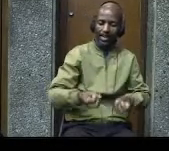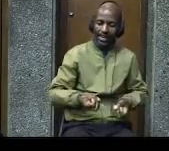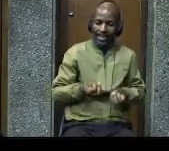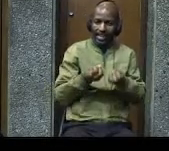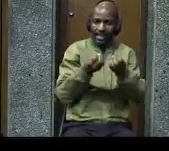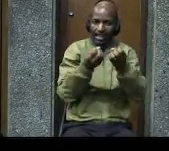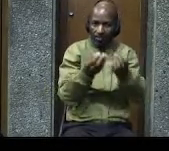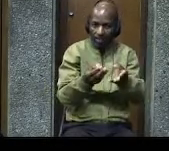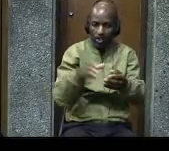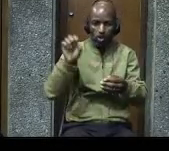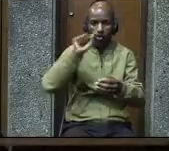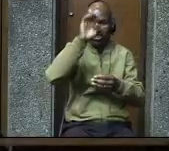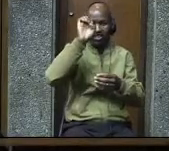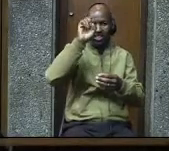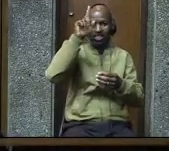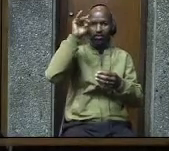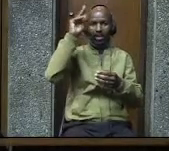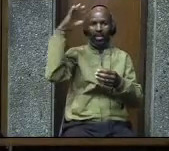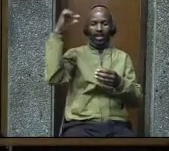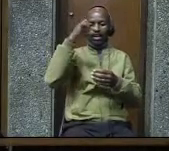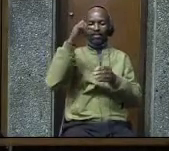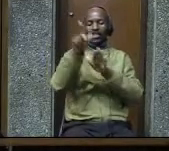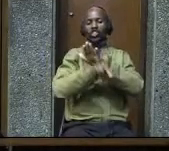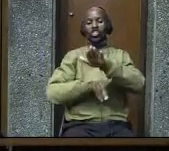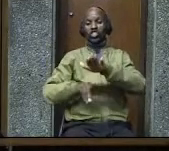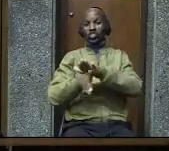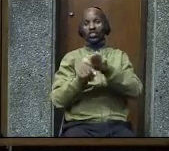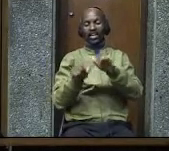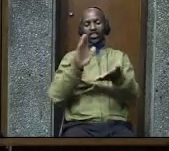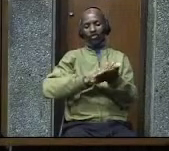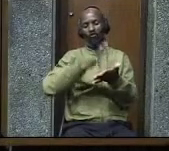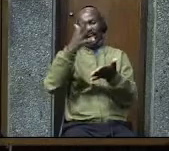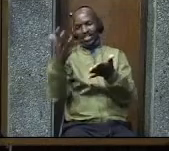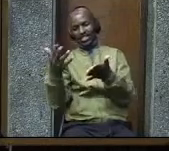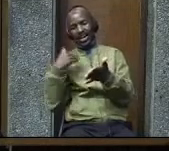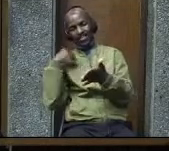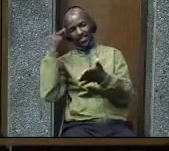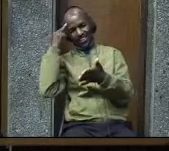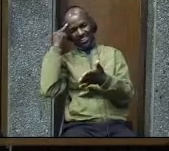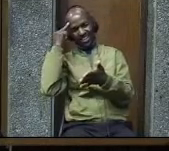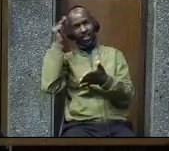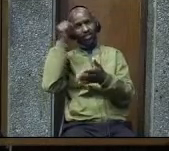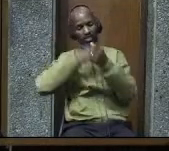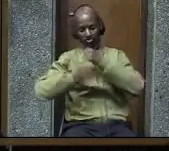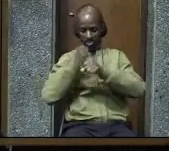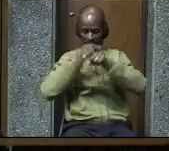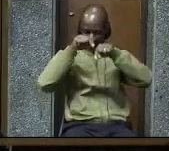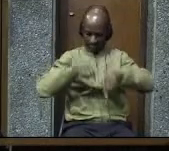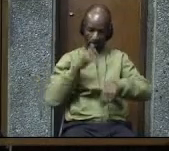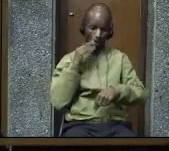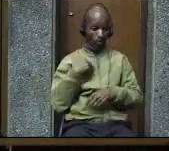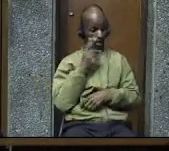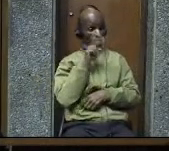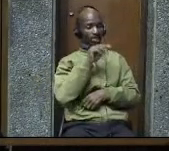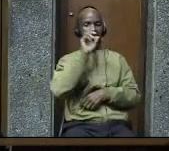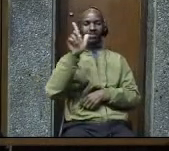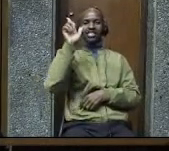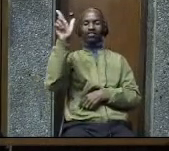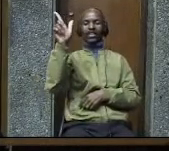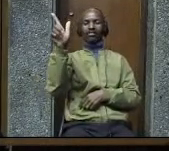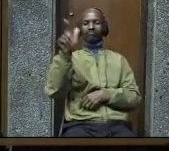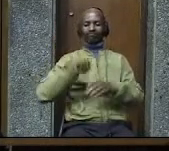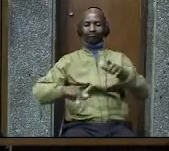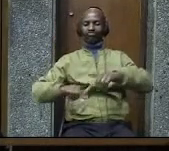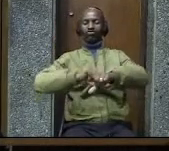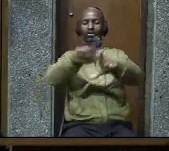to Sidibeng District. And that reflected, I think it was this year, when we saw 77 hectares of